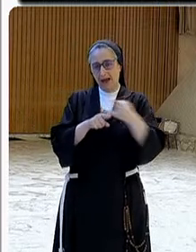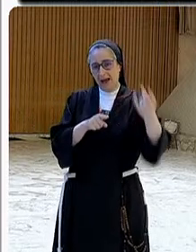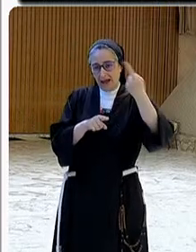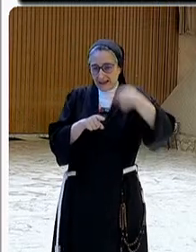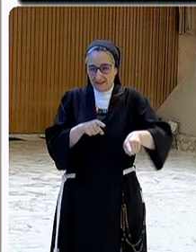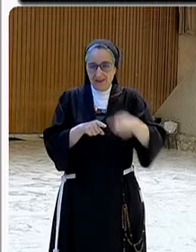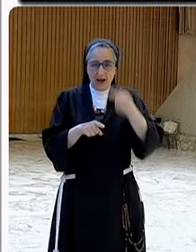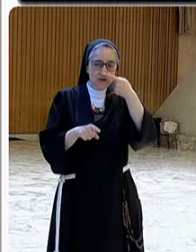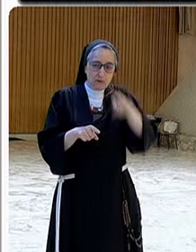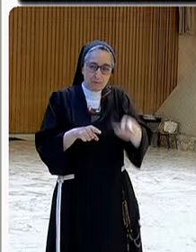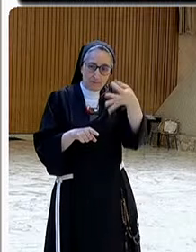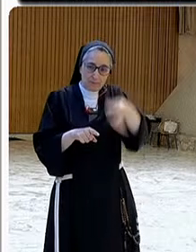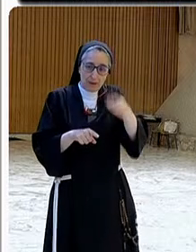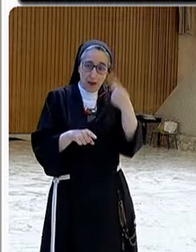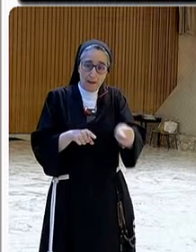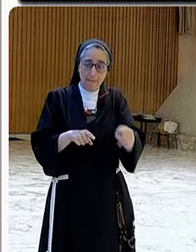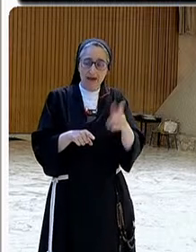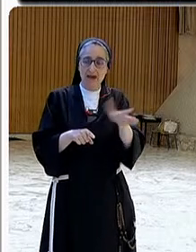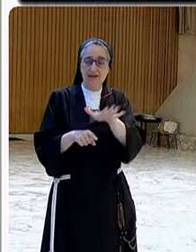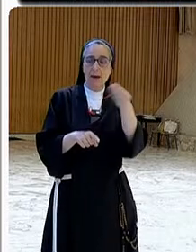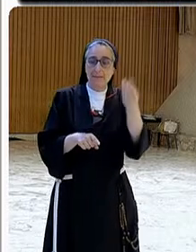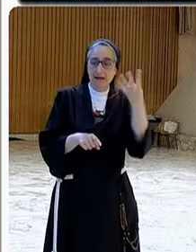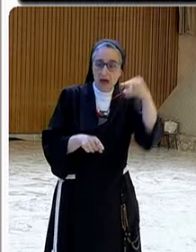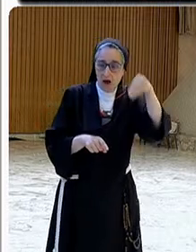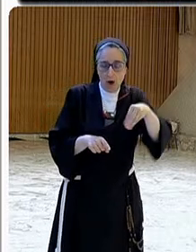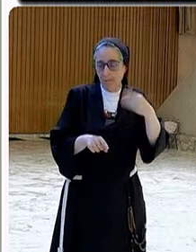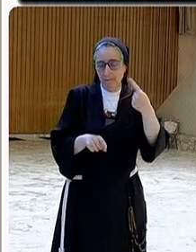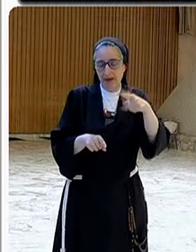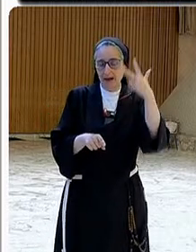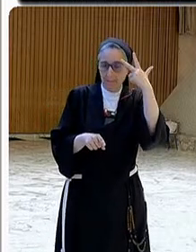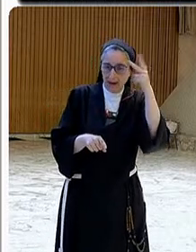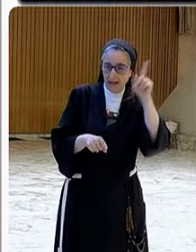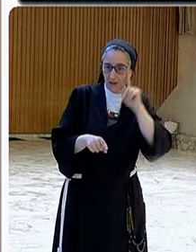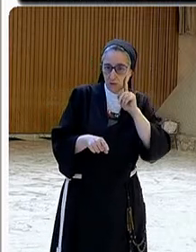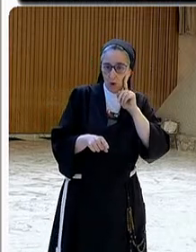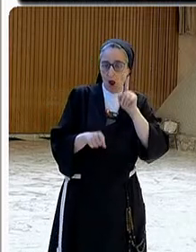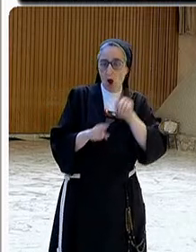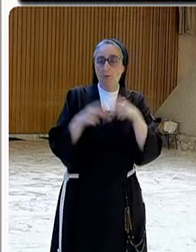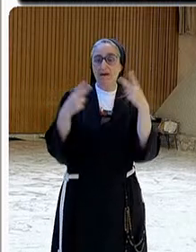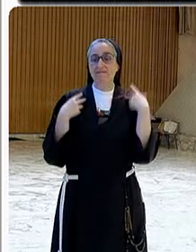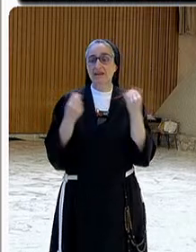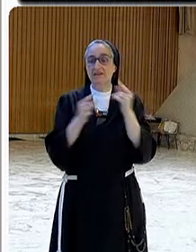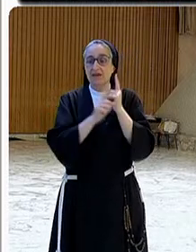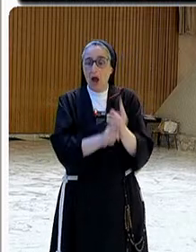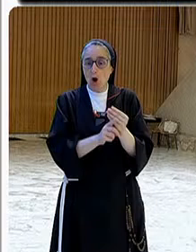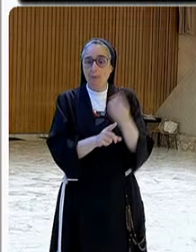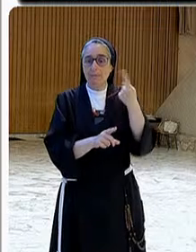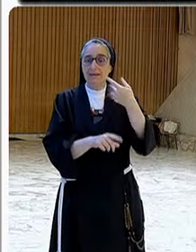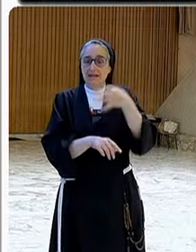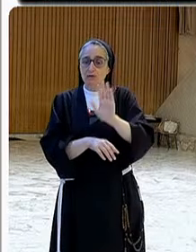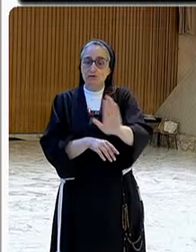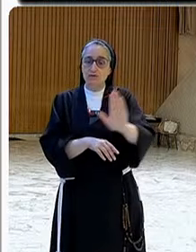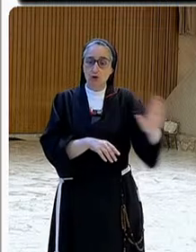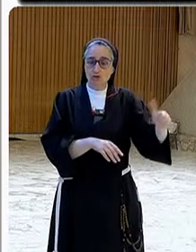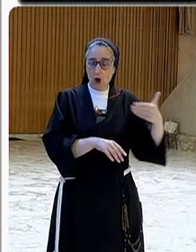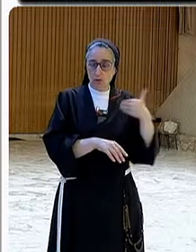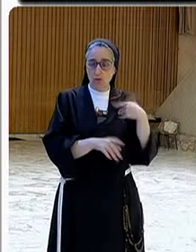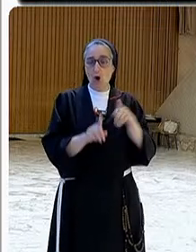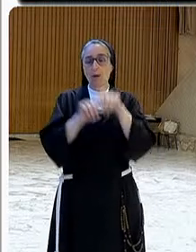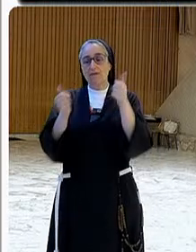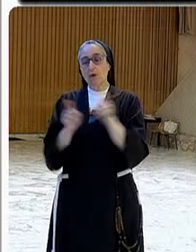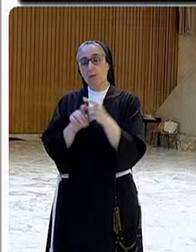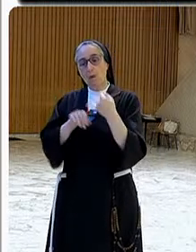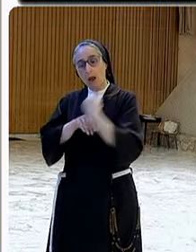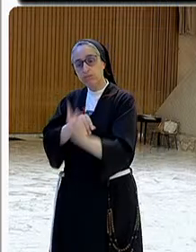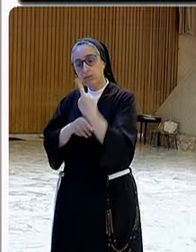but how each community lives out those vows differs widely based on their specific mission, charism, and rule of life. In a similar way, the rites